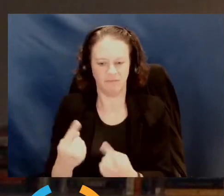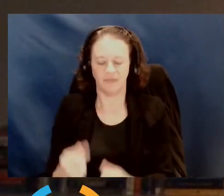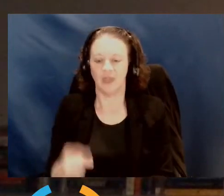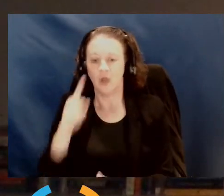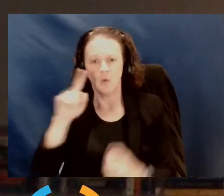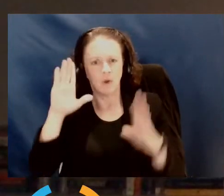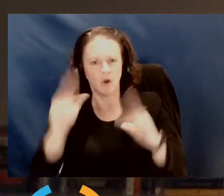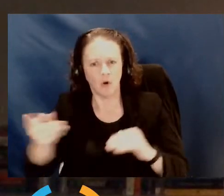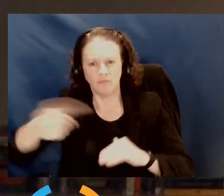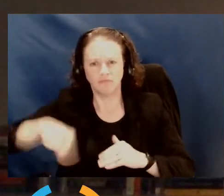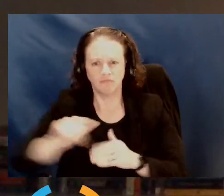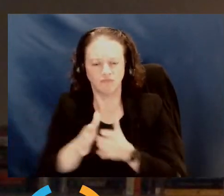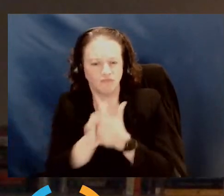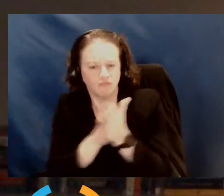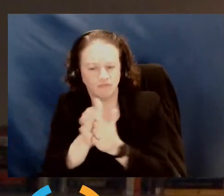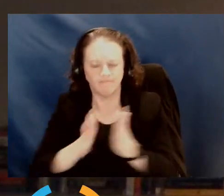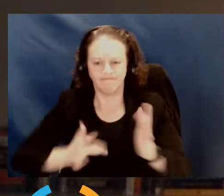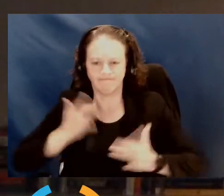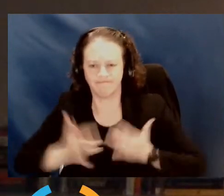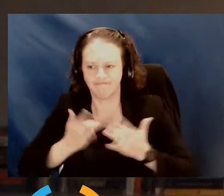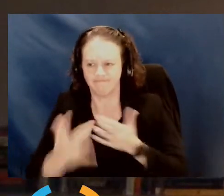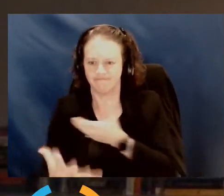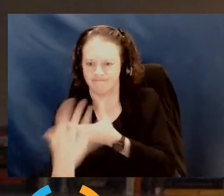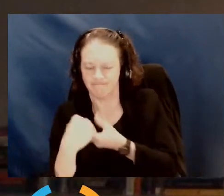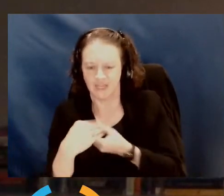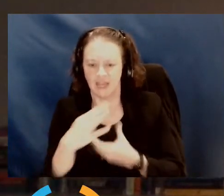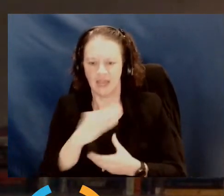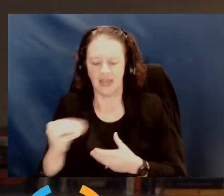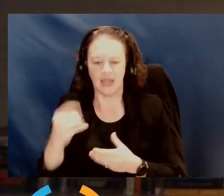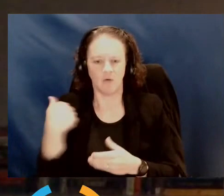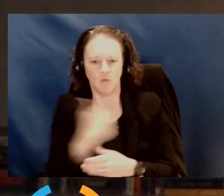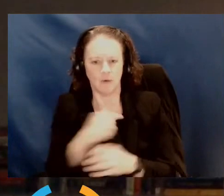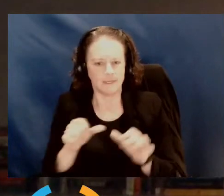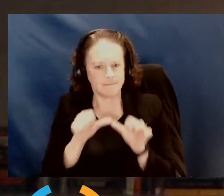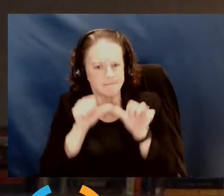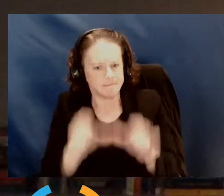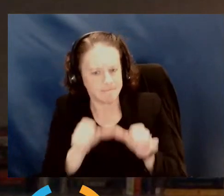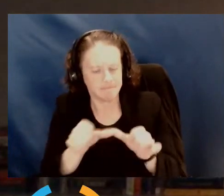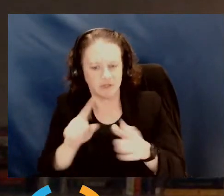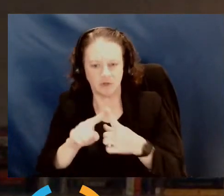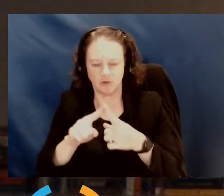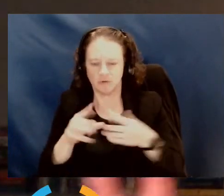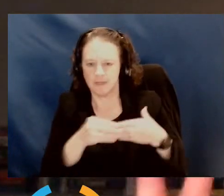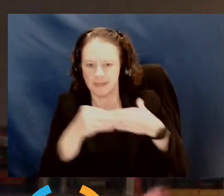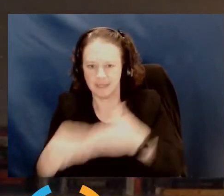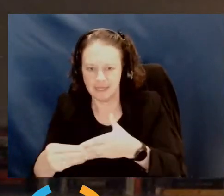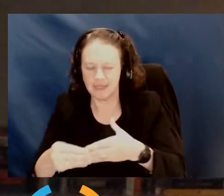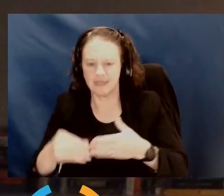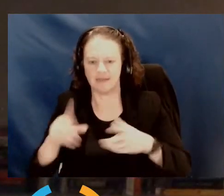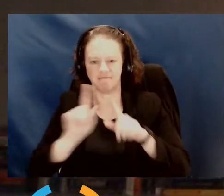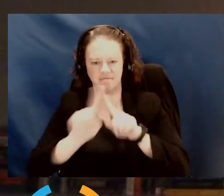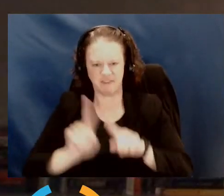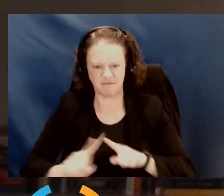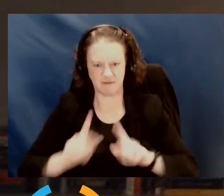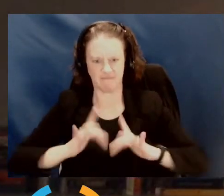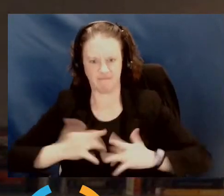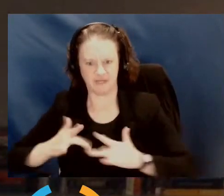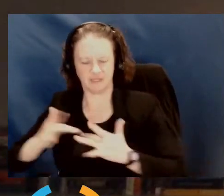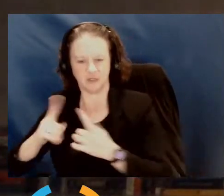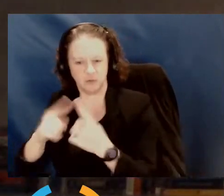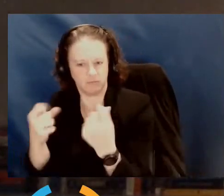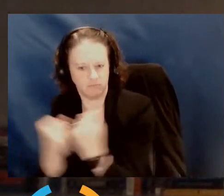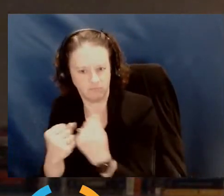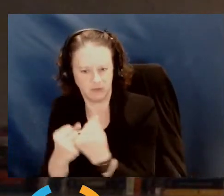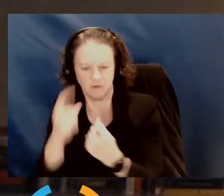debates, lead public policy research, and advocate for positive change. Here are two ways you